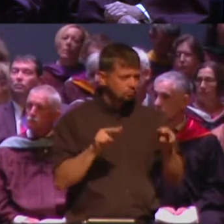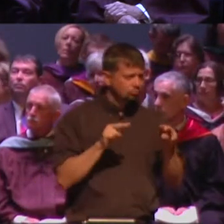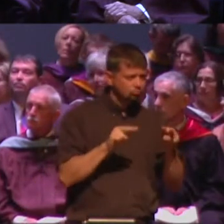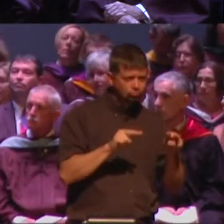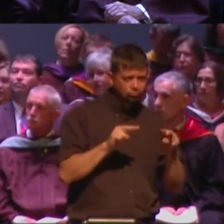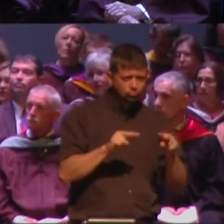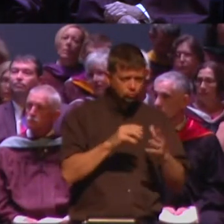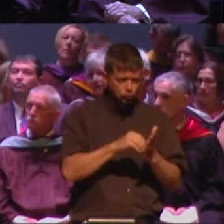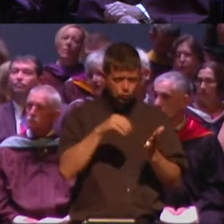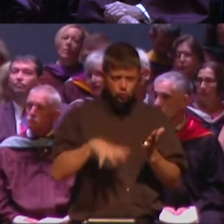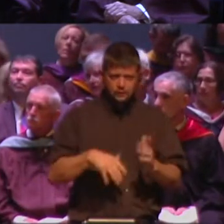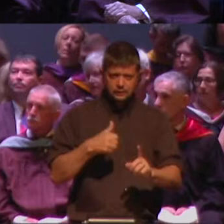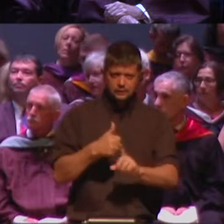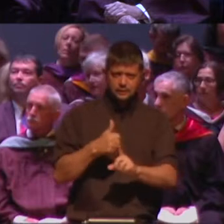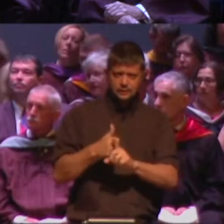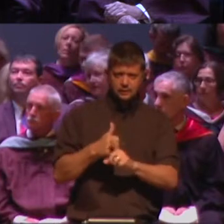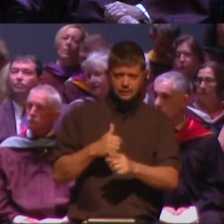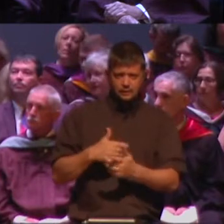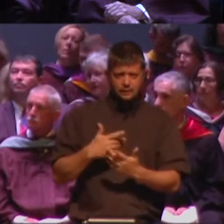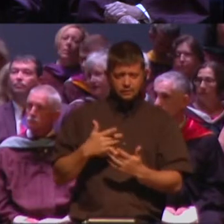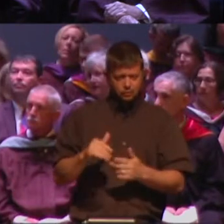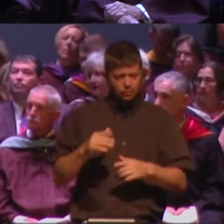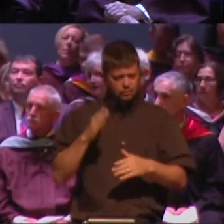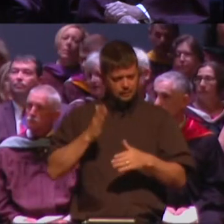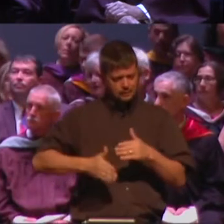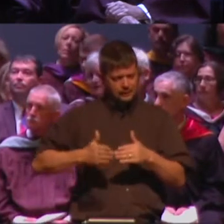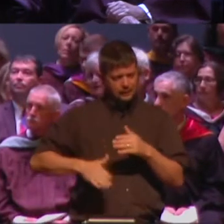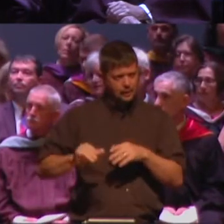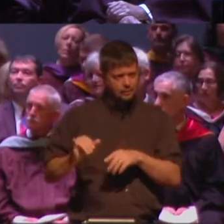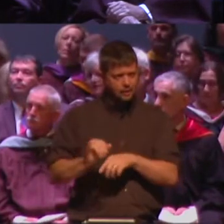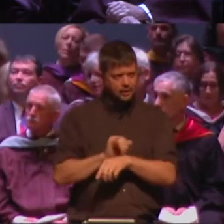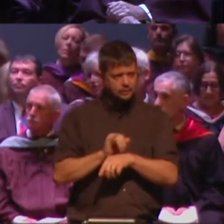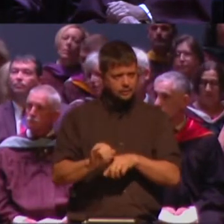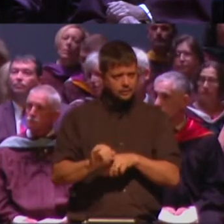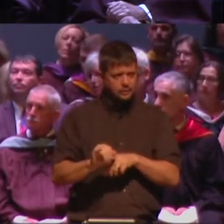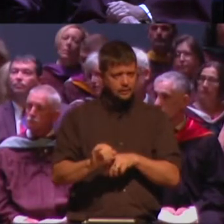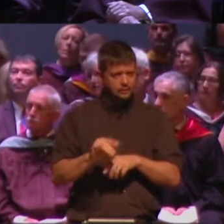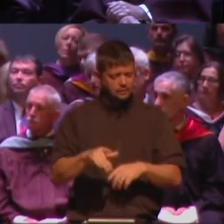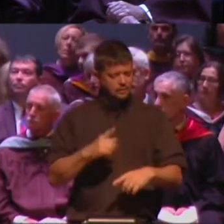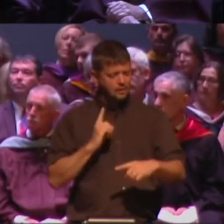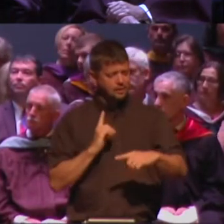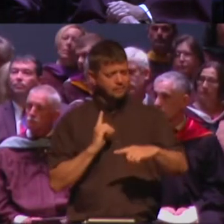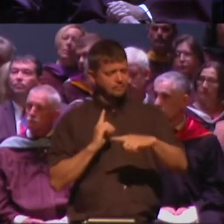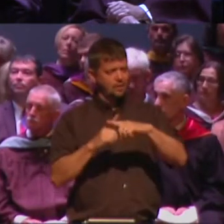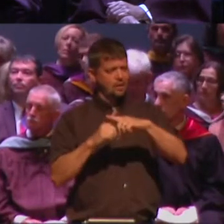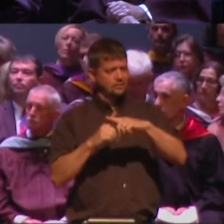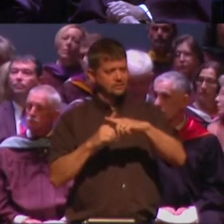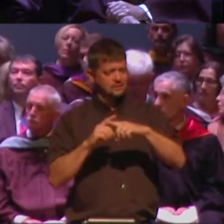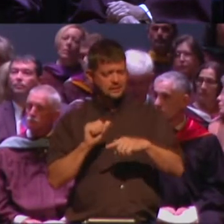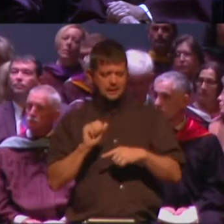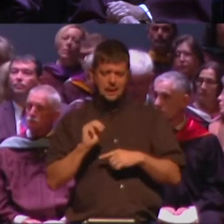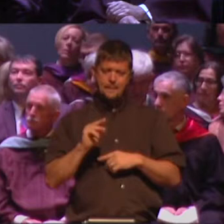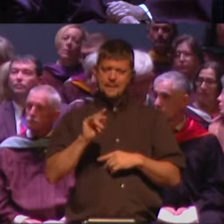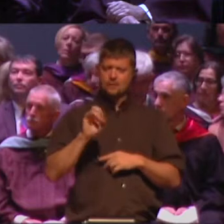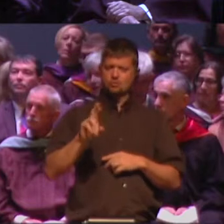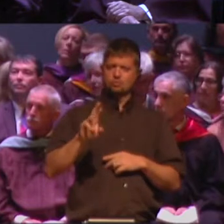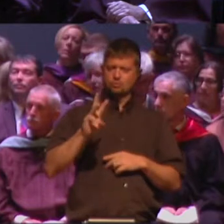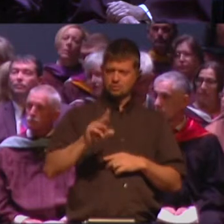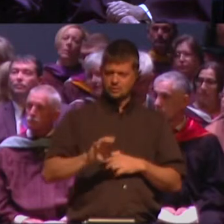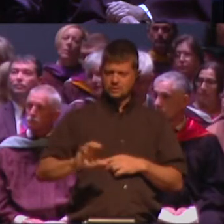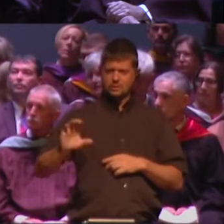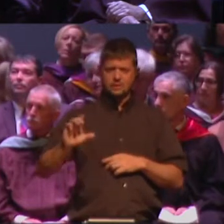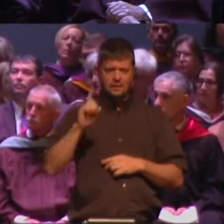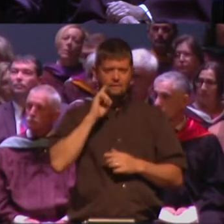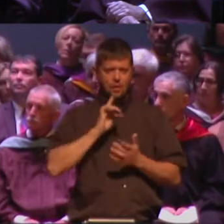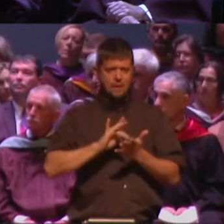students who are completing their practicum, and serves as a positive professional ambassador for WPCC to our area's